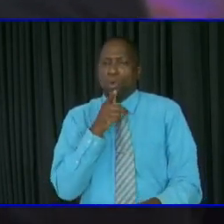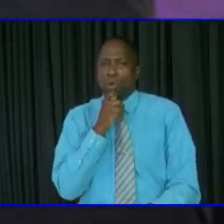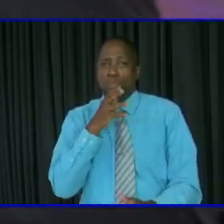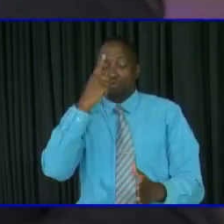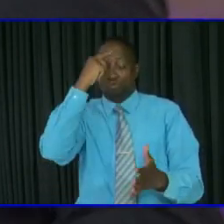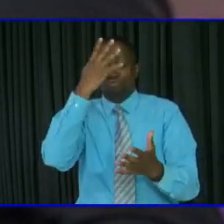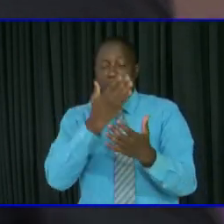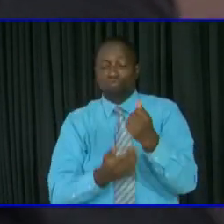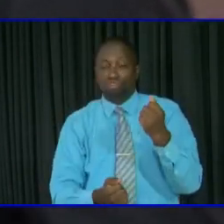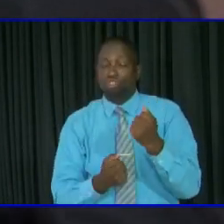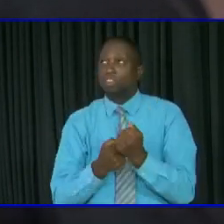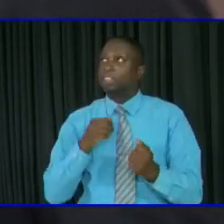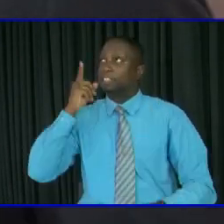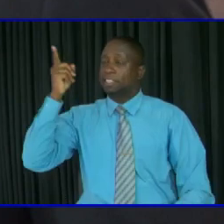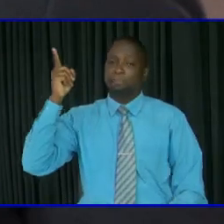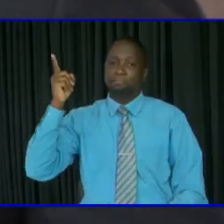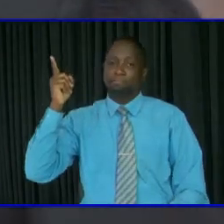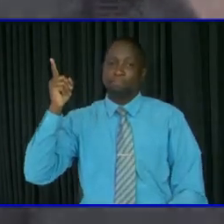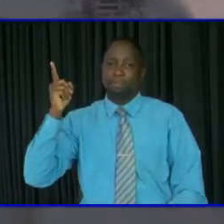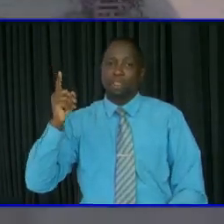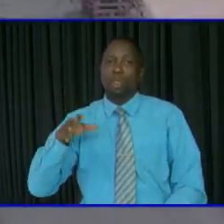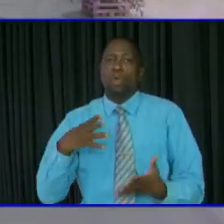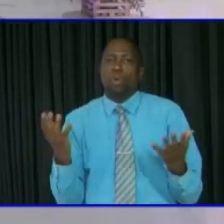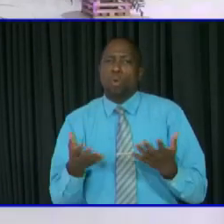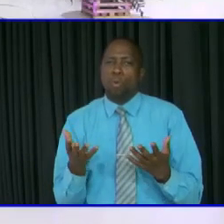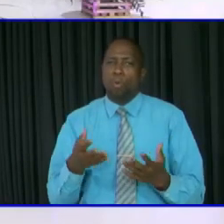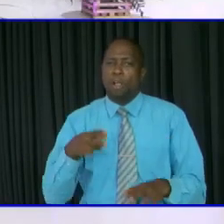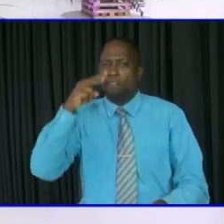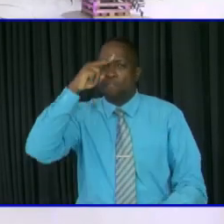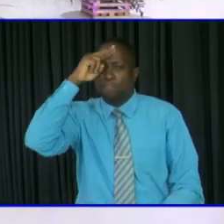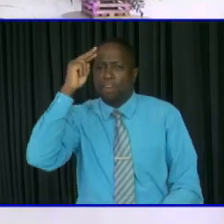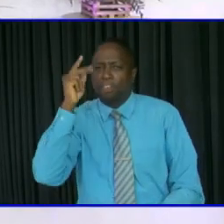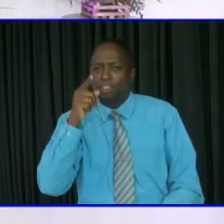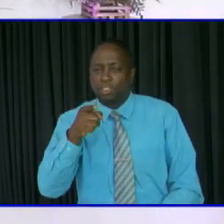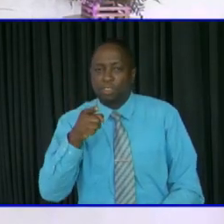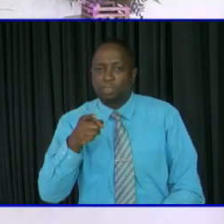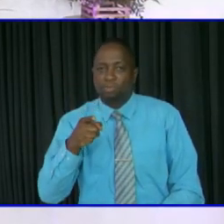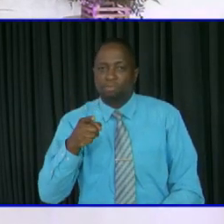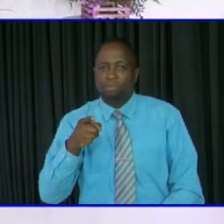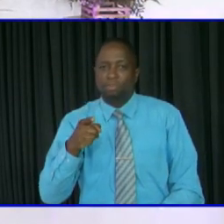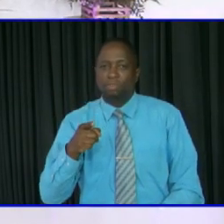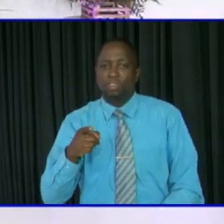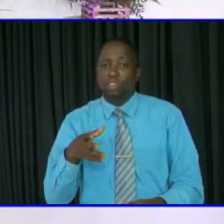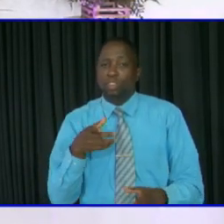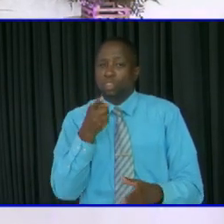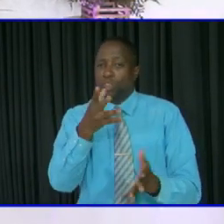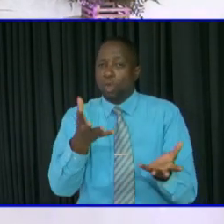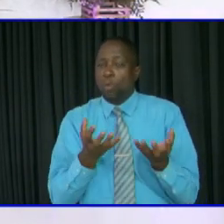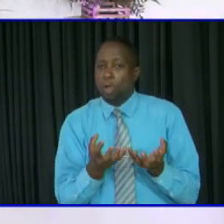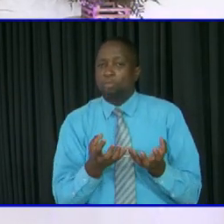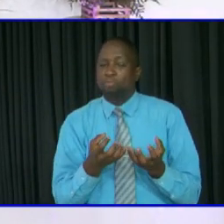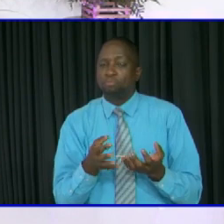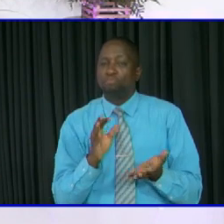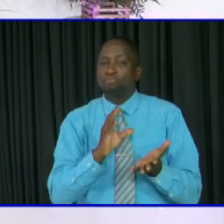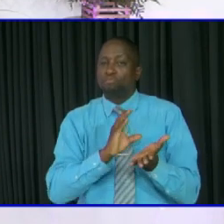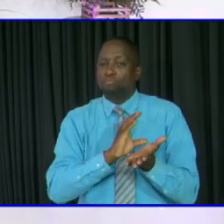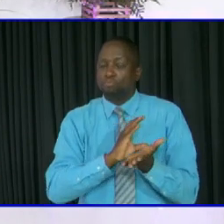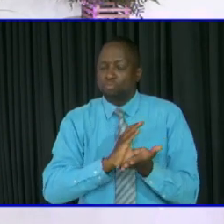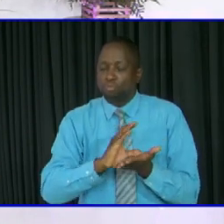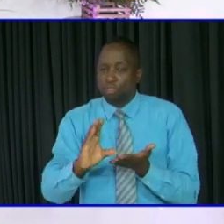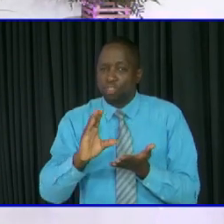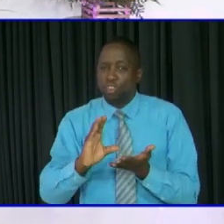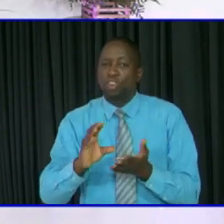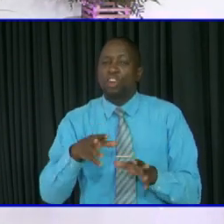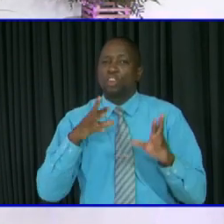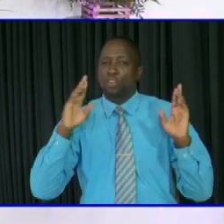all things. What kind of virgin are you? Do you want to be pure and ready to meet your Lord and